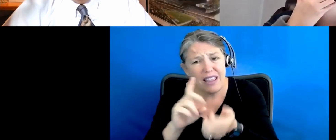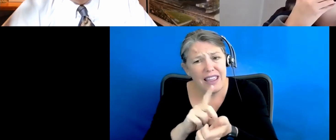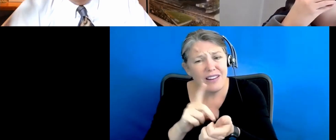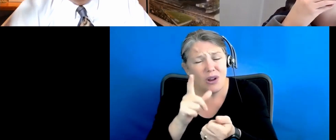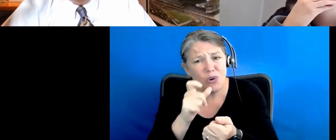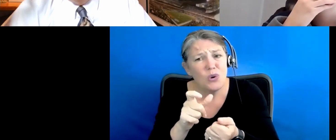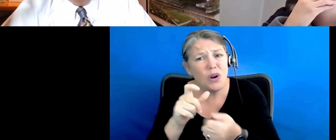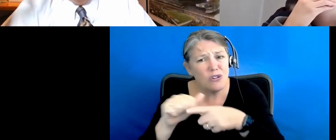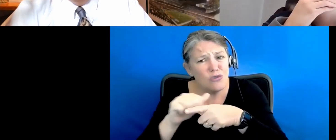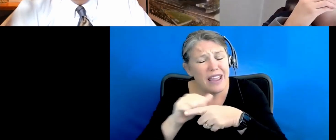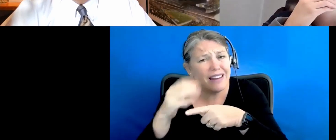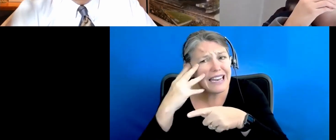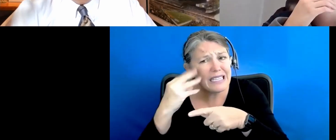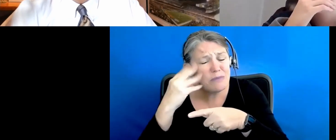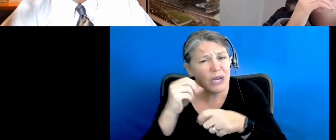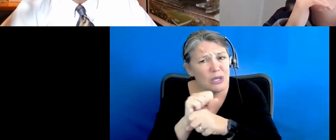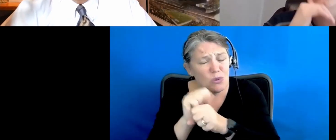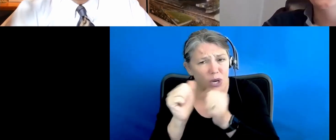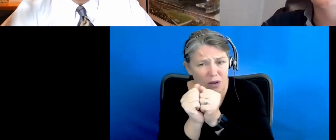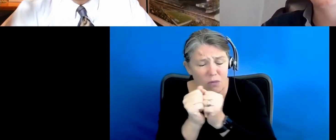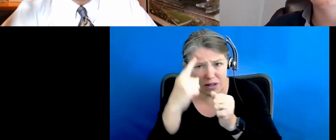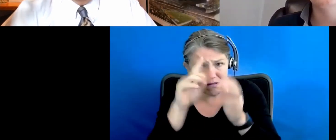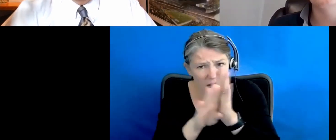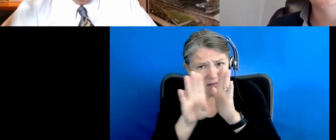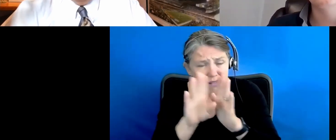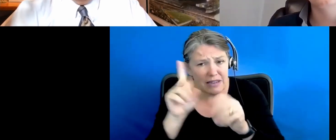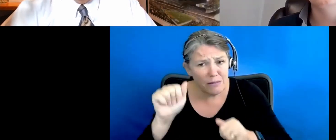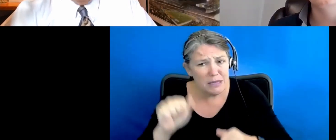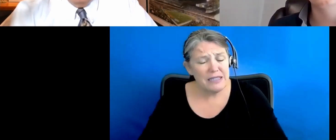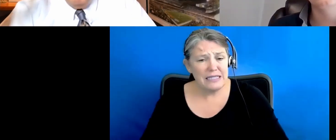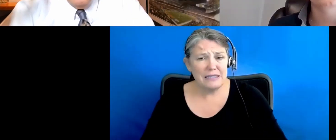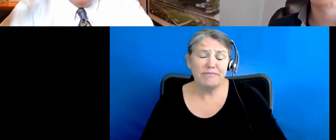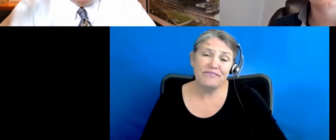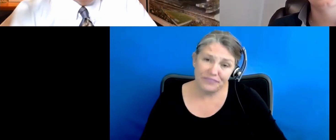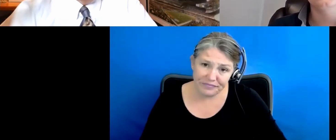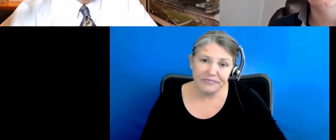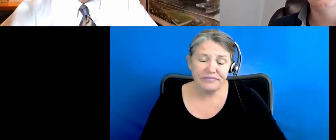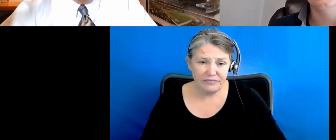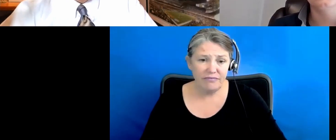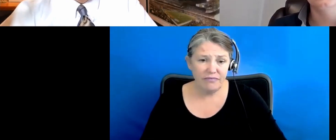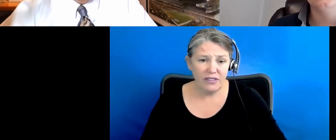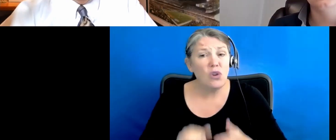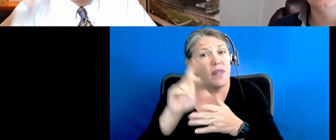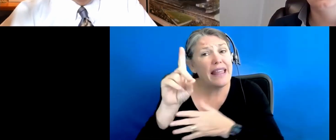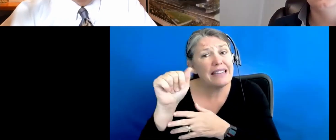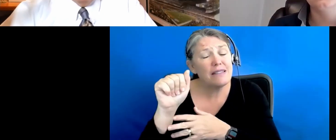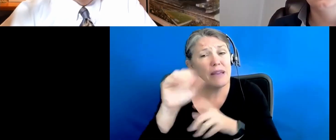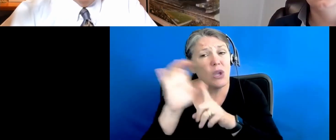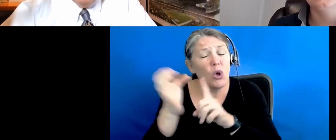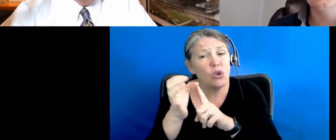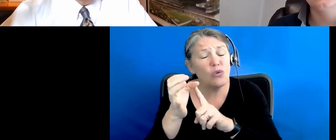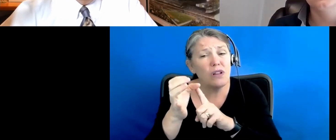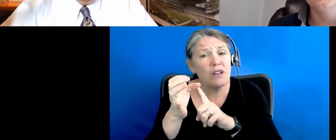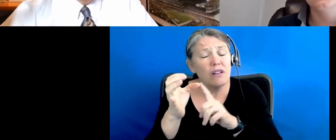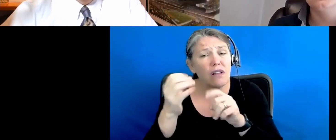physicians that are trained and experienced in dealing with their particular needs. So the disability cultural competency curriculum must